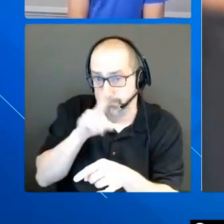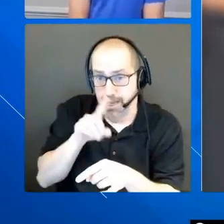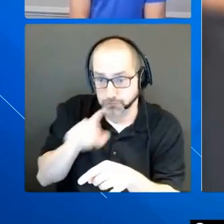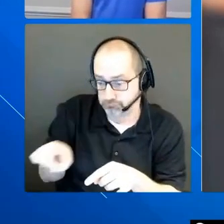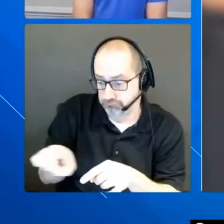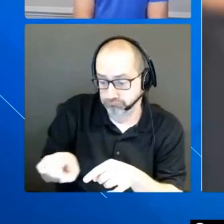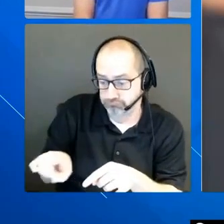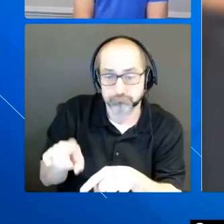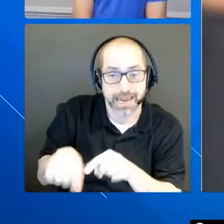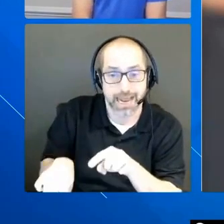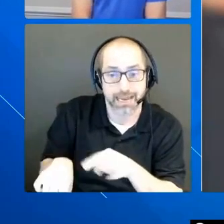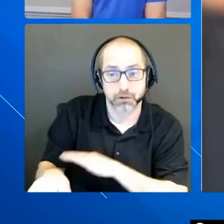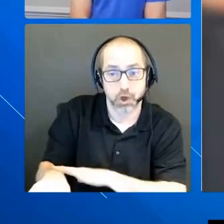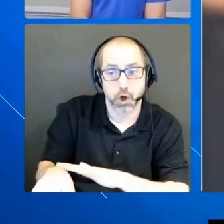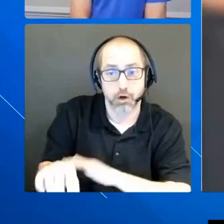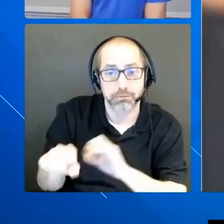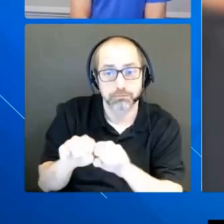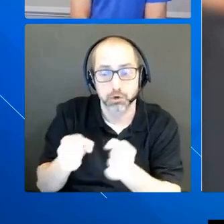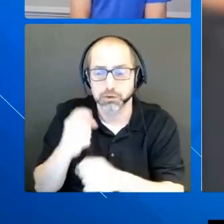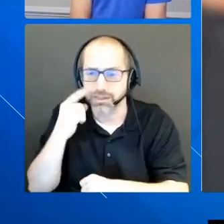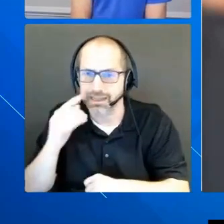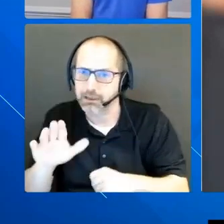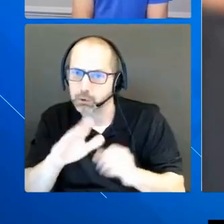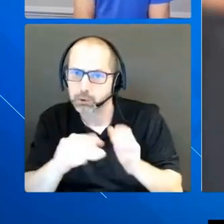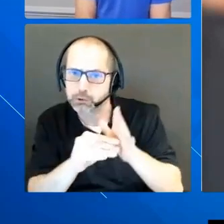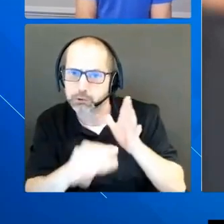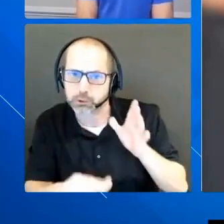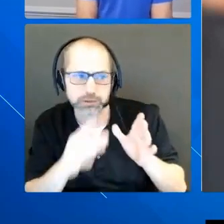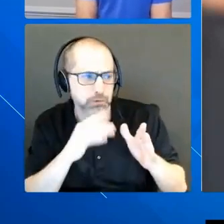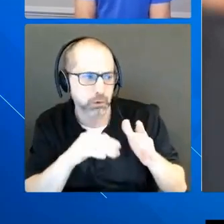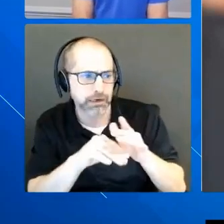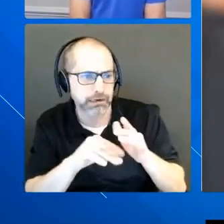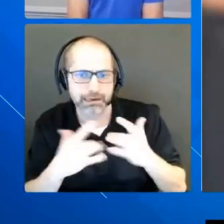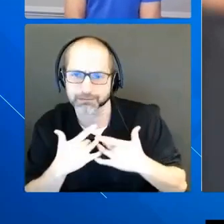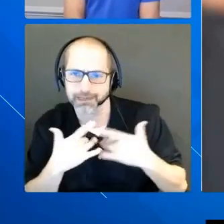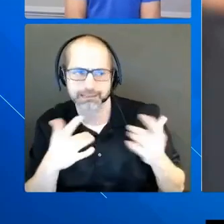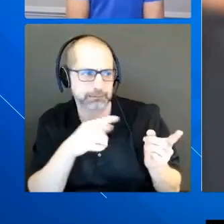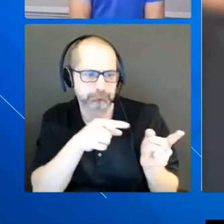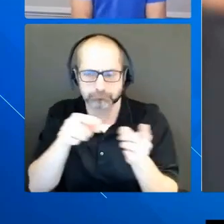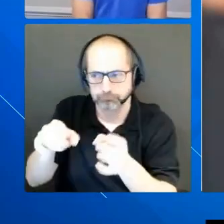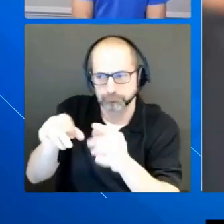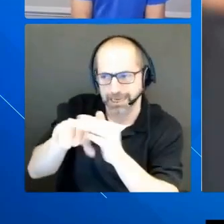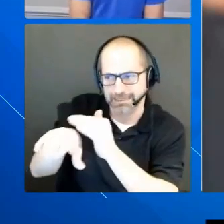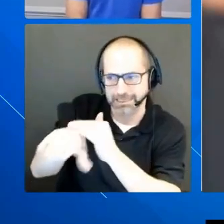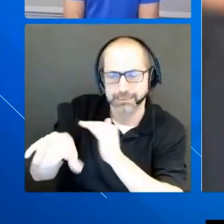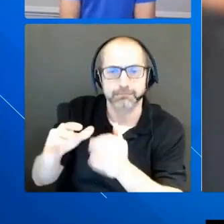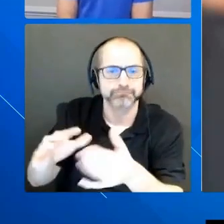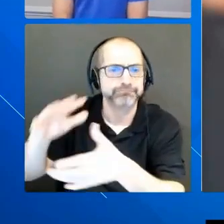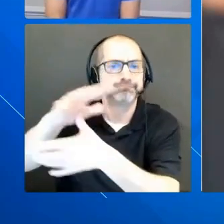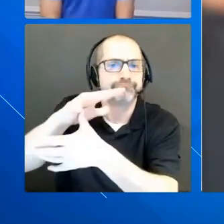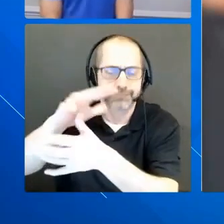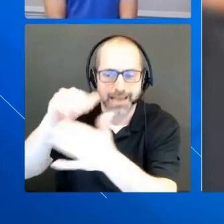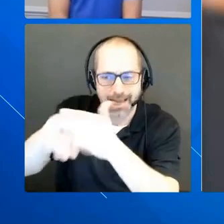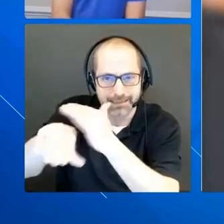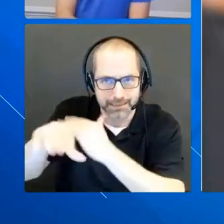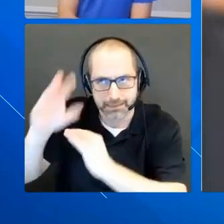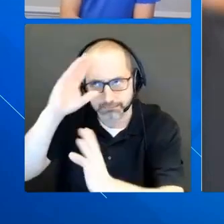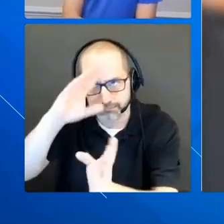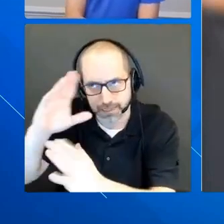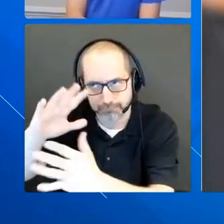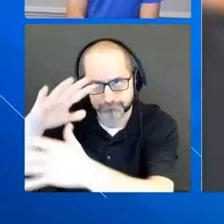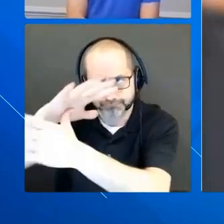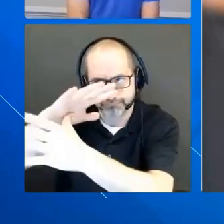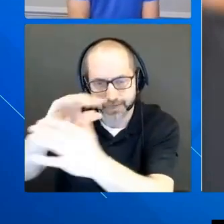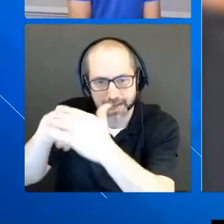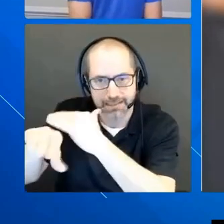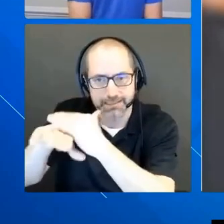about engaging your constituents, your students through events, accessibility needs to be at the forefront of your planning. Creating an event that truly engages